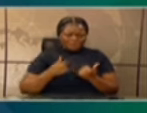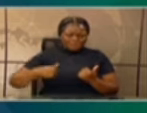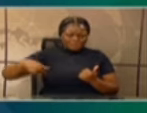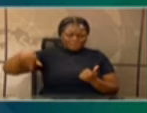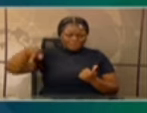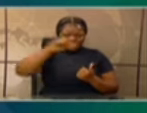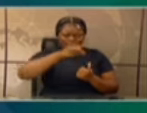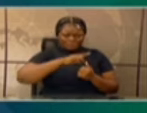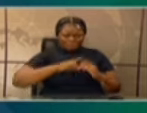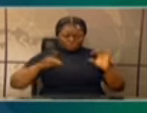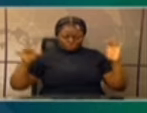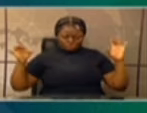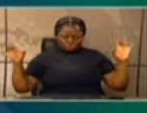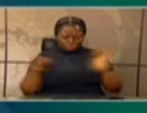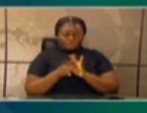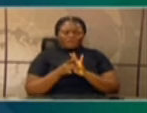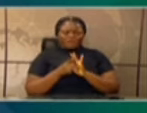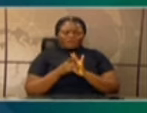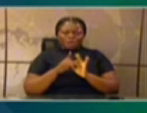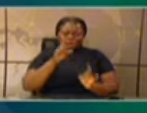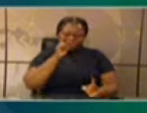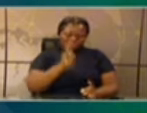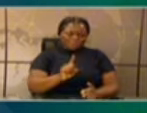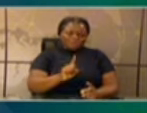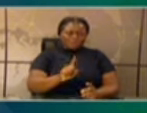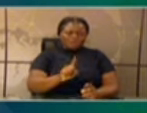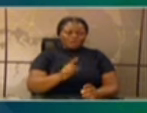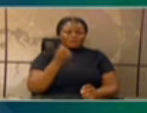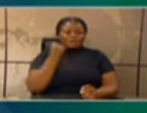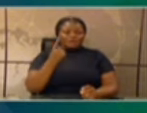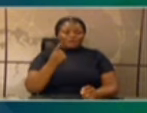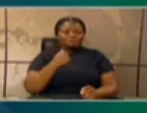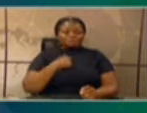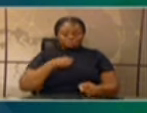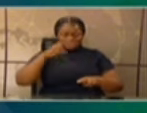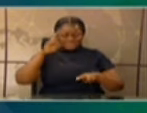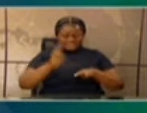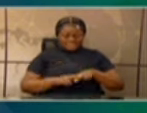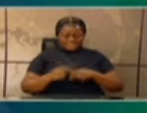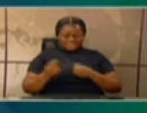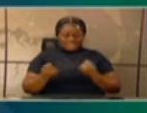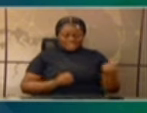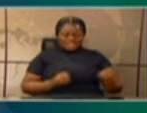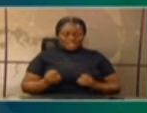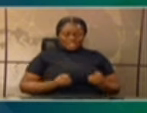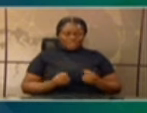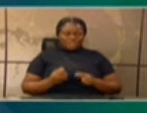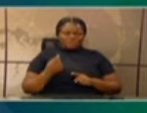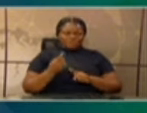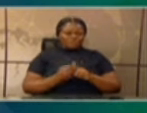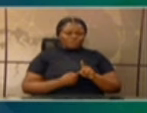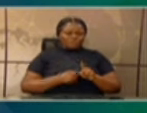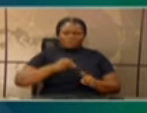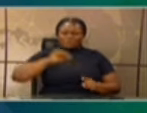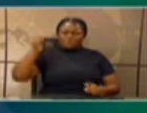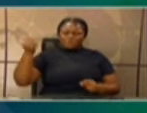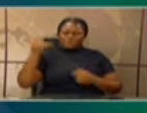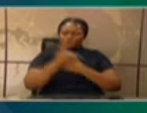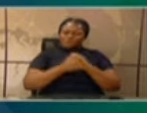interconnected. Eti me ma drive ma trackam from Strasbourg and